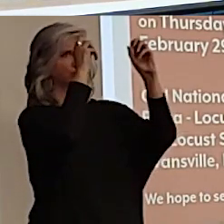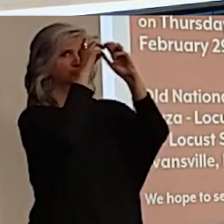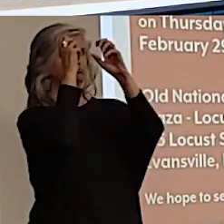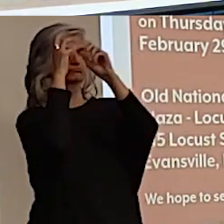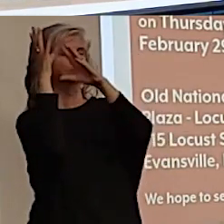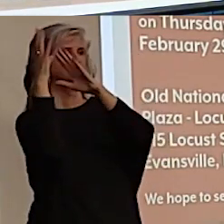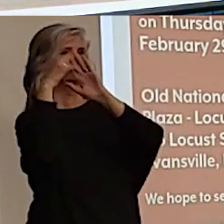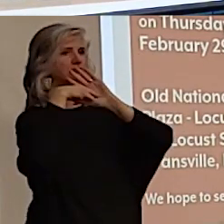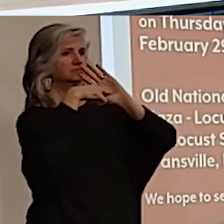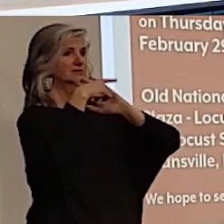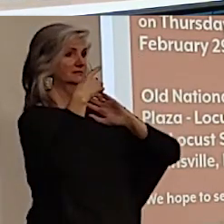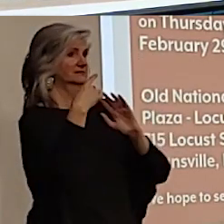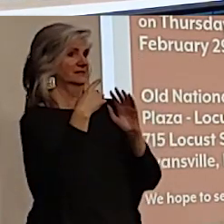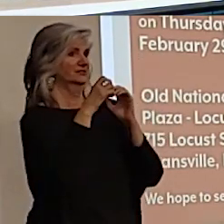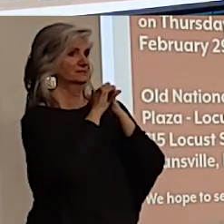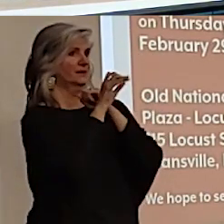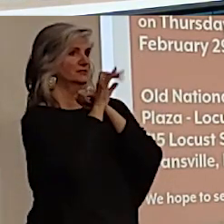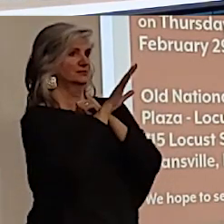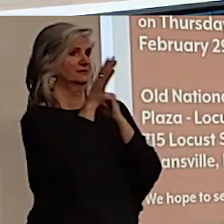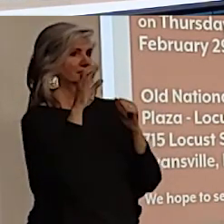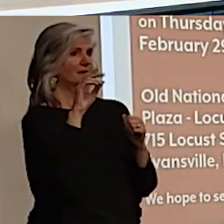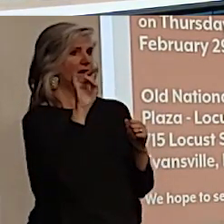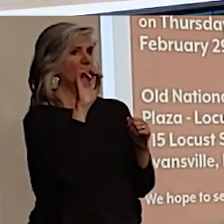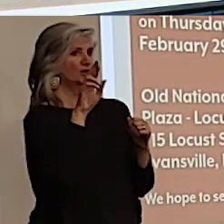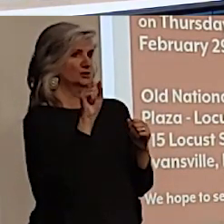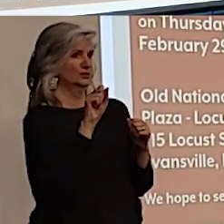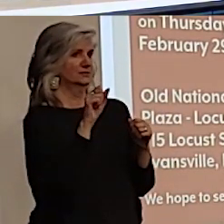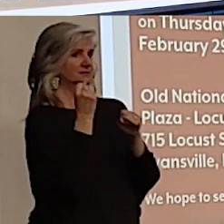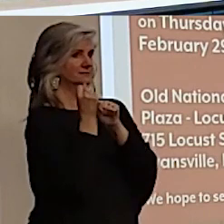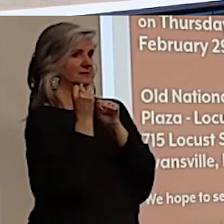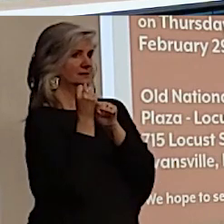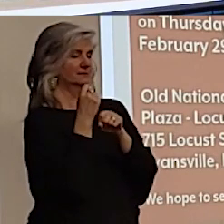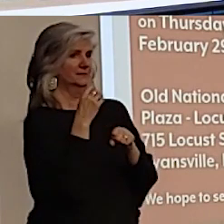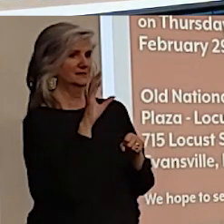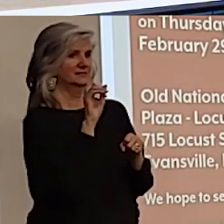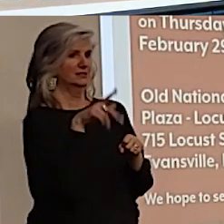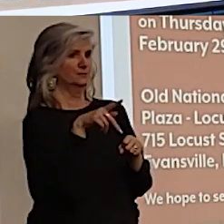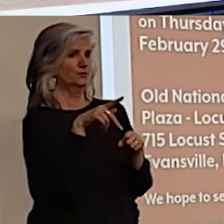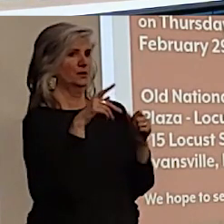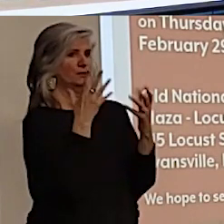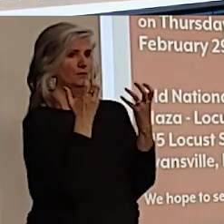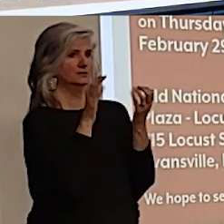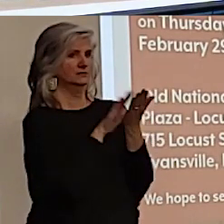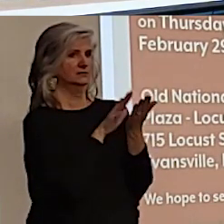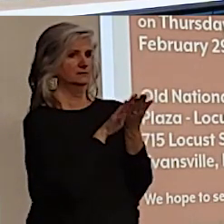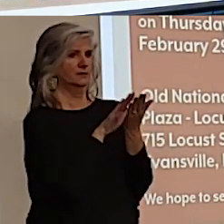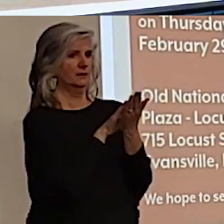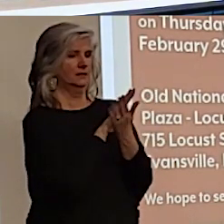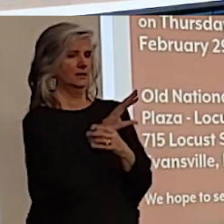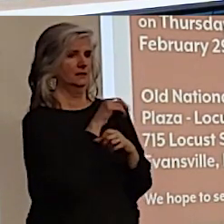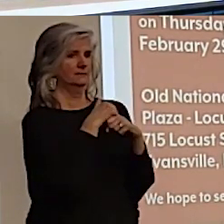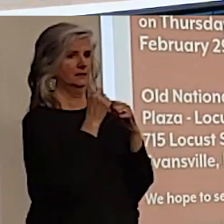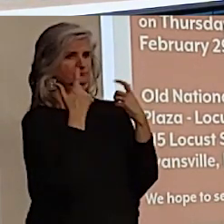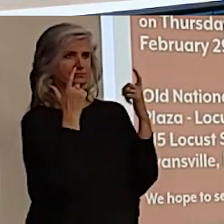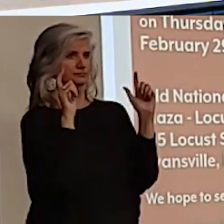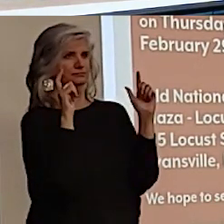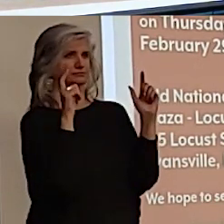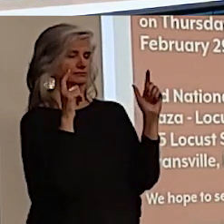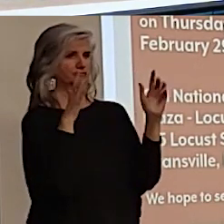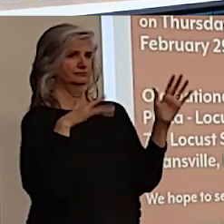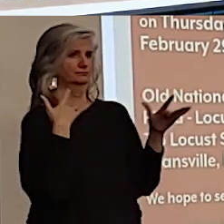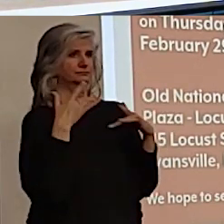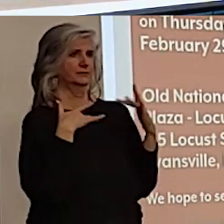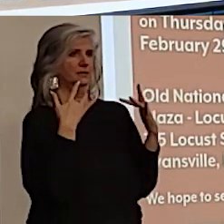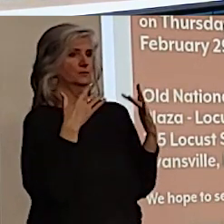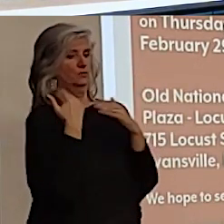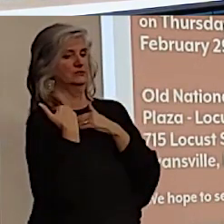have some sponsorship at an Otters ball game and CenterPoint wants to applaud and, make a big deal about we're responsible